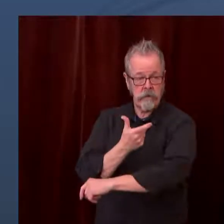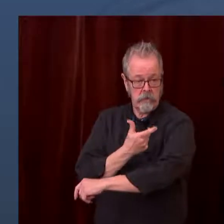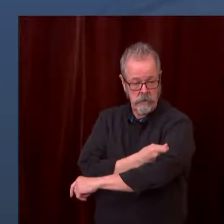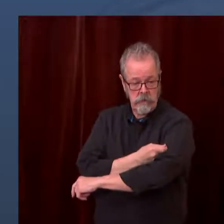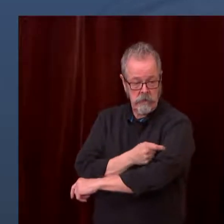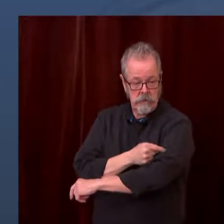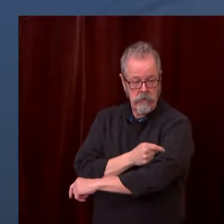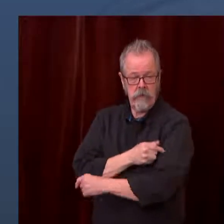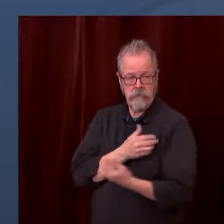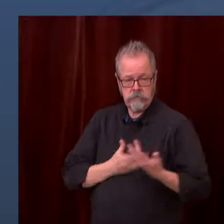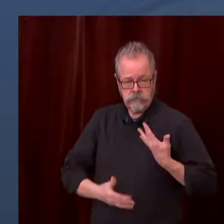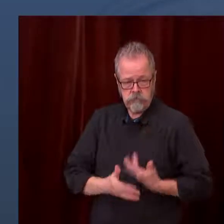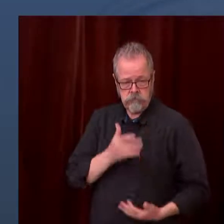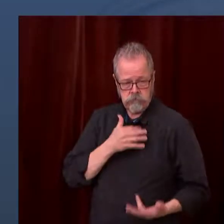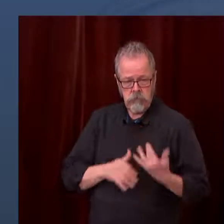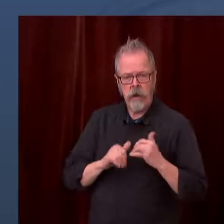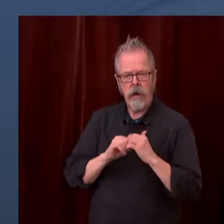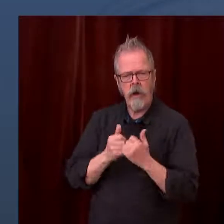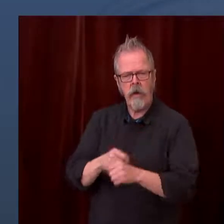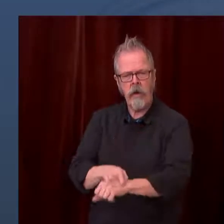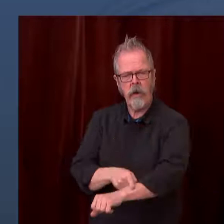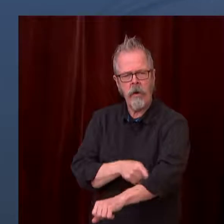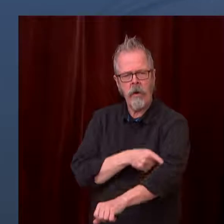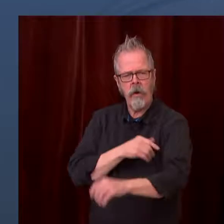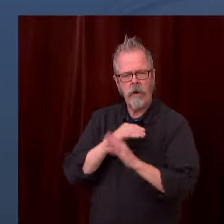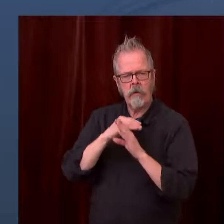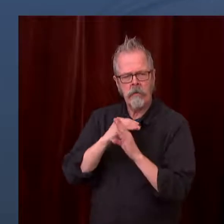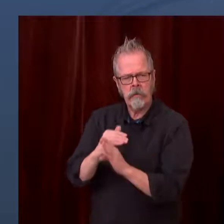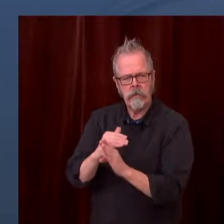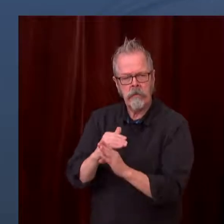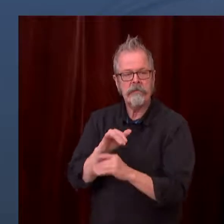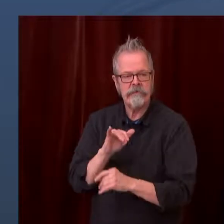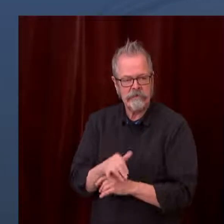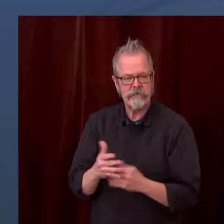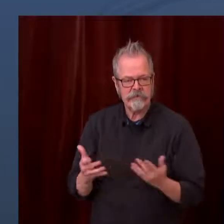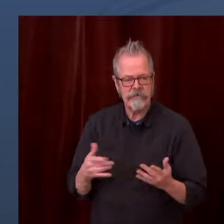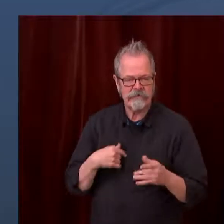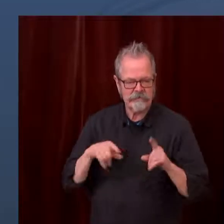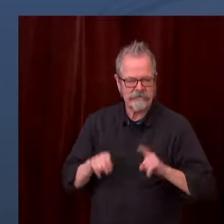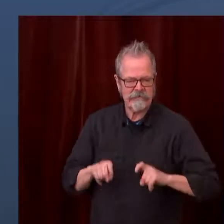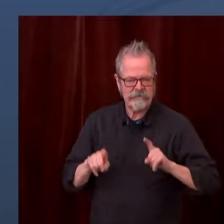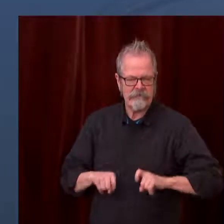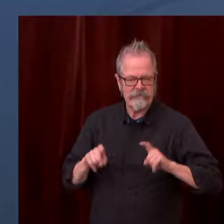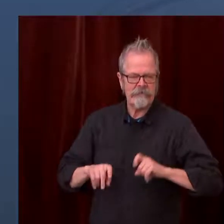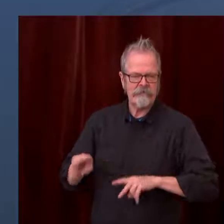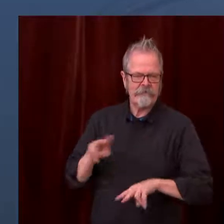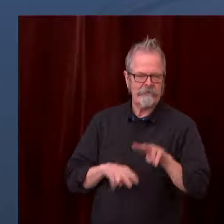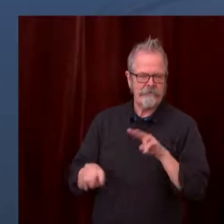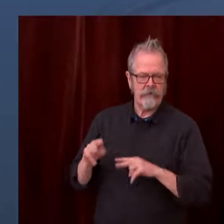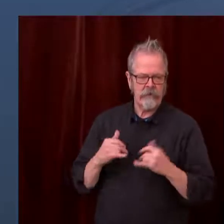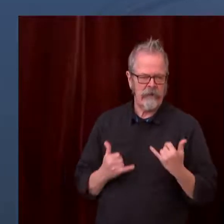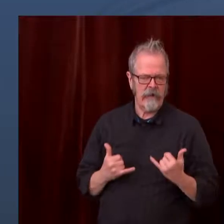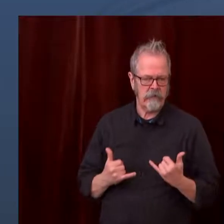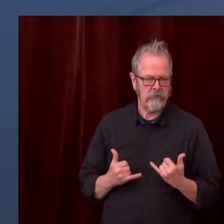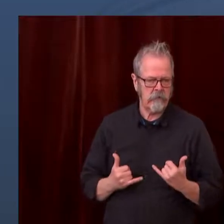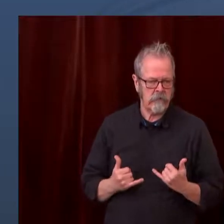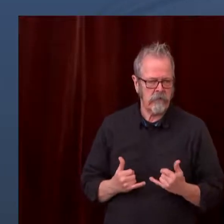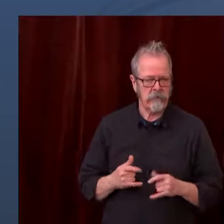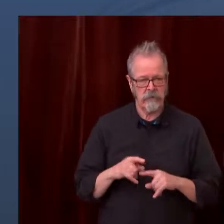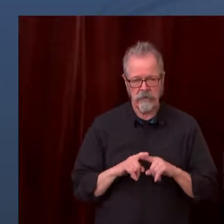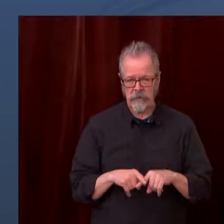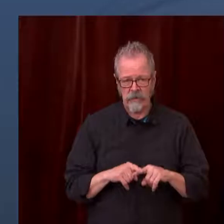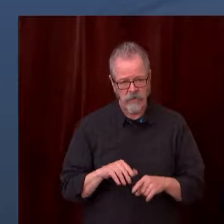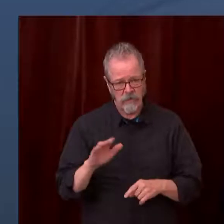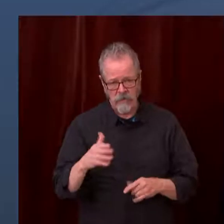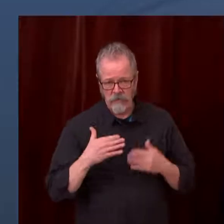about a year, give or take. Obviously, every immune system is a little bit different. We may be getting to a point, for example, next